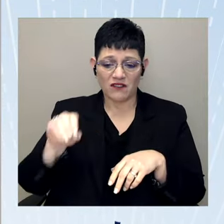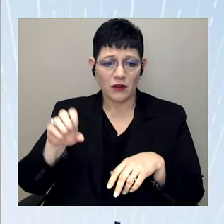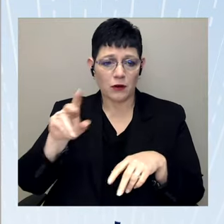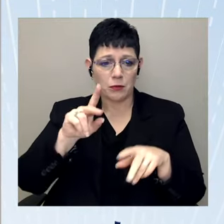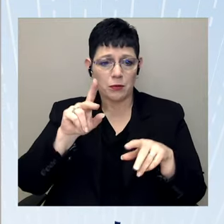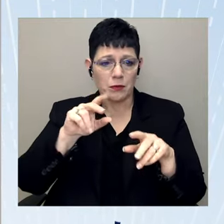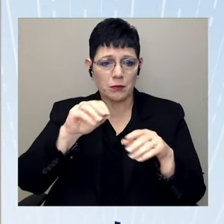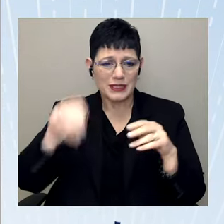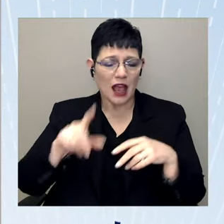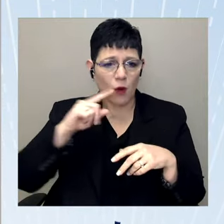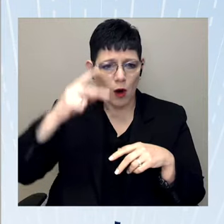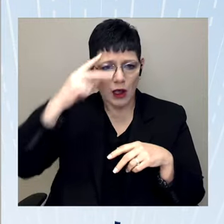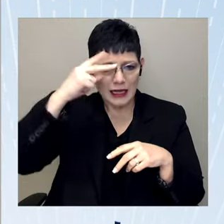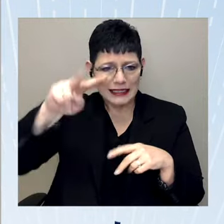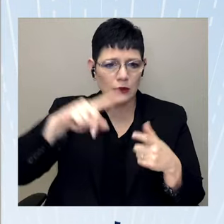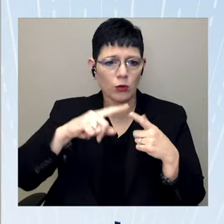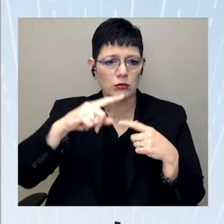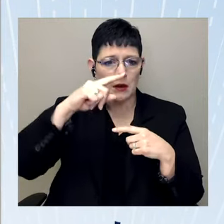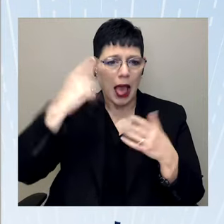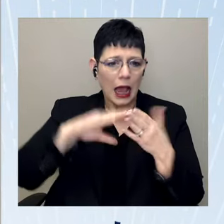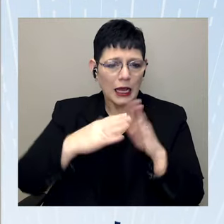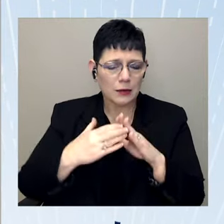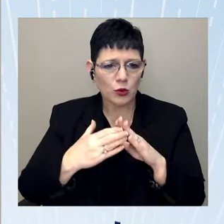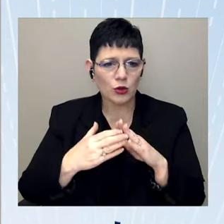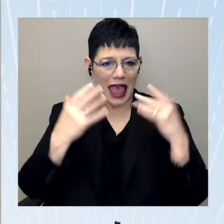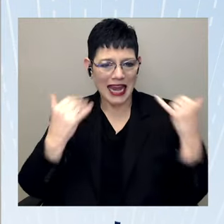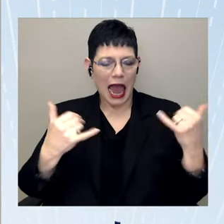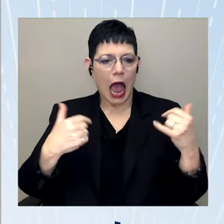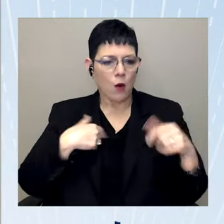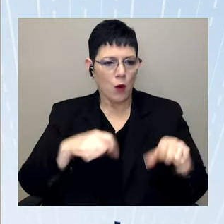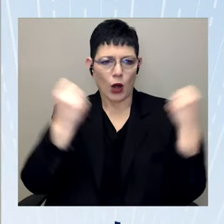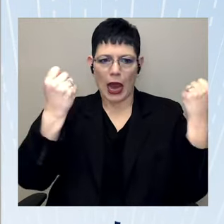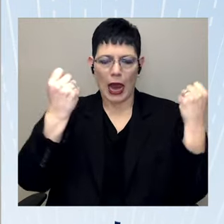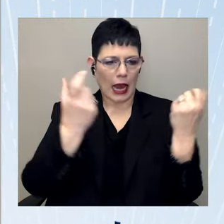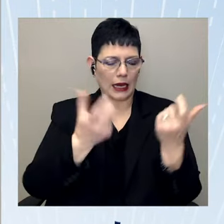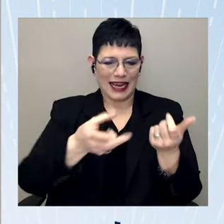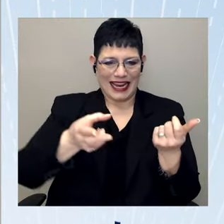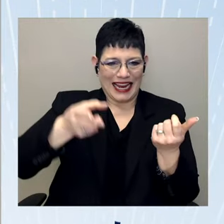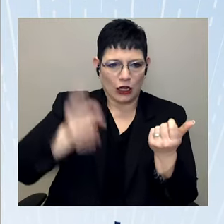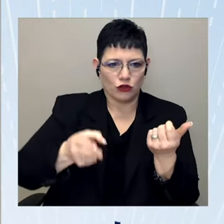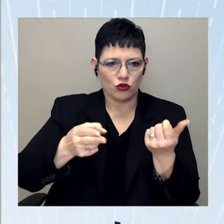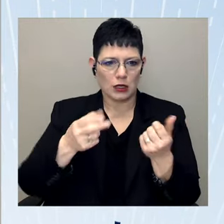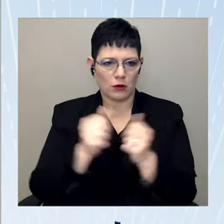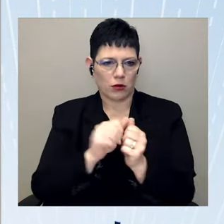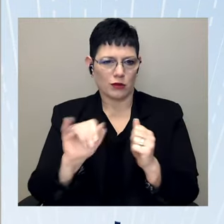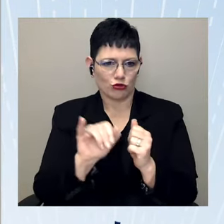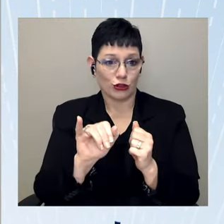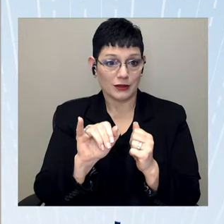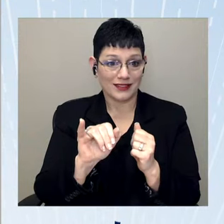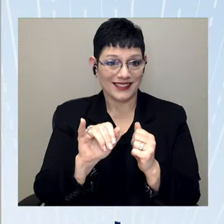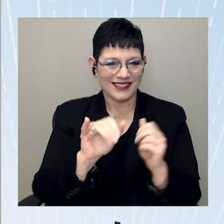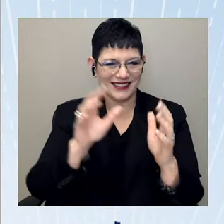waiting for them to come to us. And today, we're breaking records in insurance because of that.